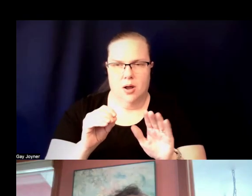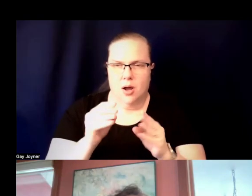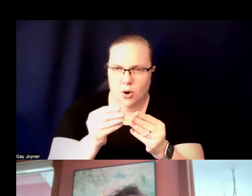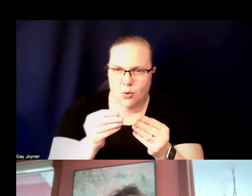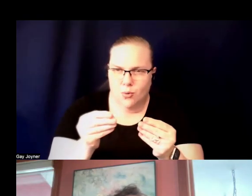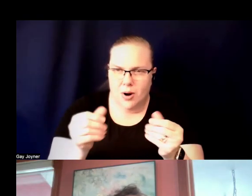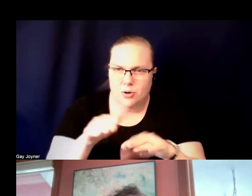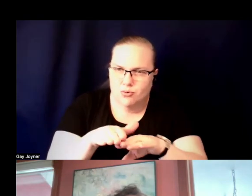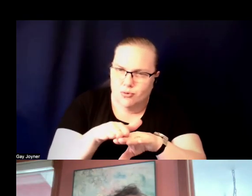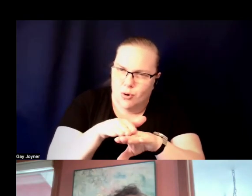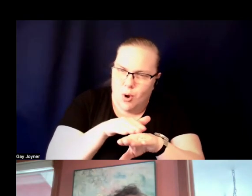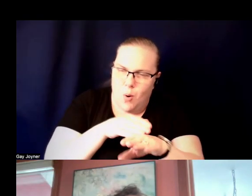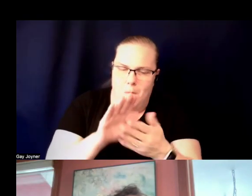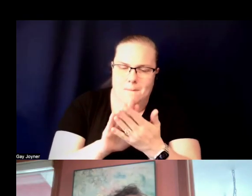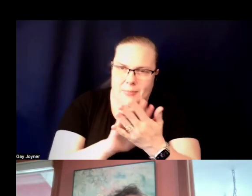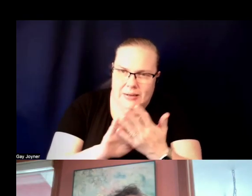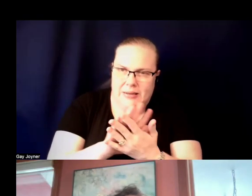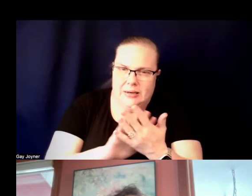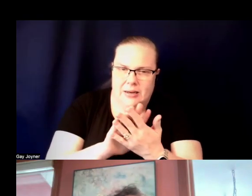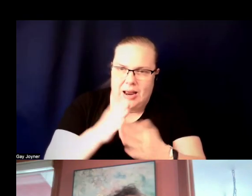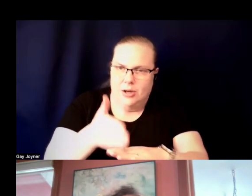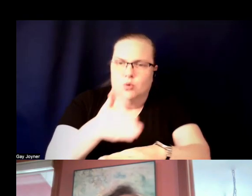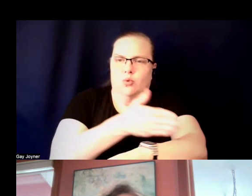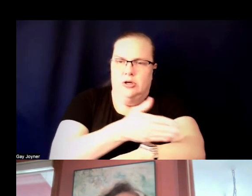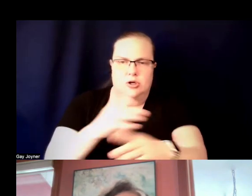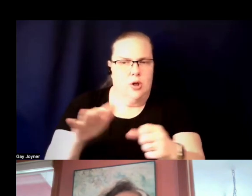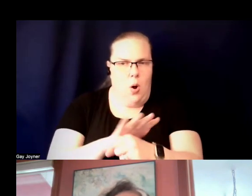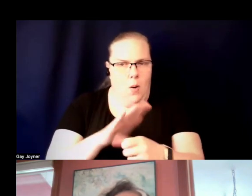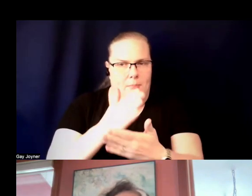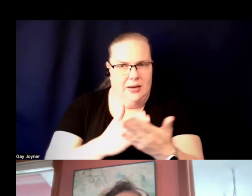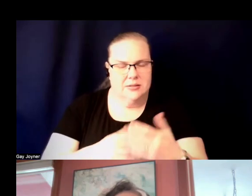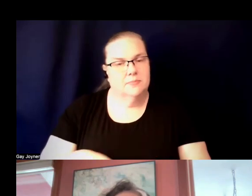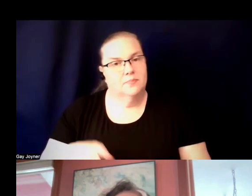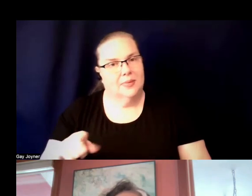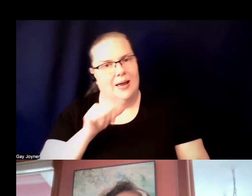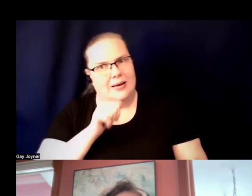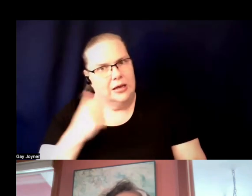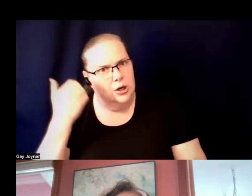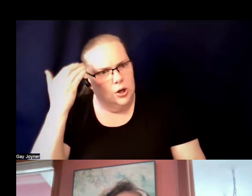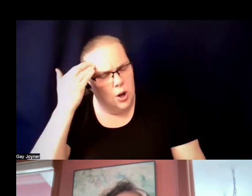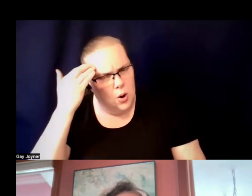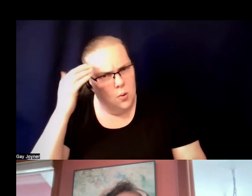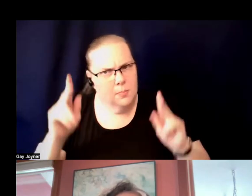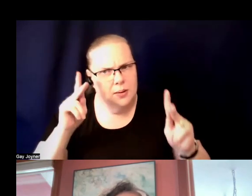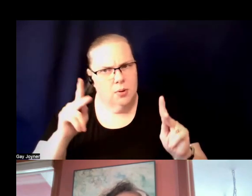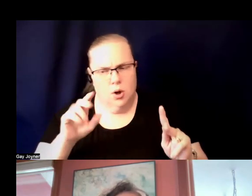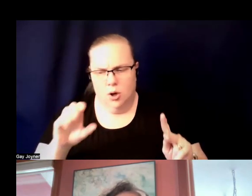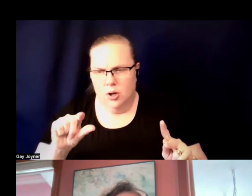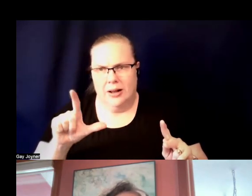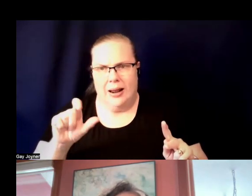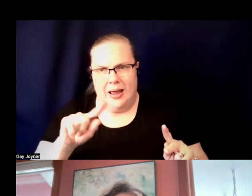really enriching the whole piece. I didn't realize people glazed acrylic paints. Oh